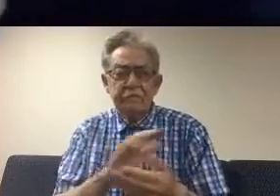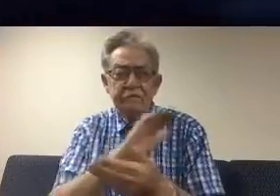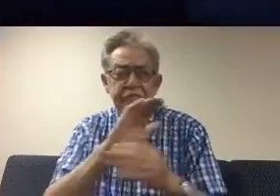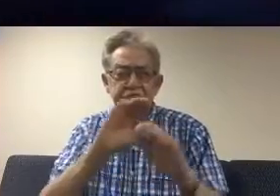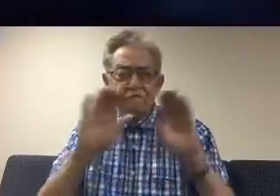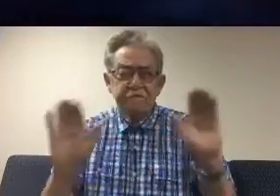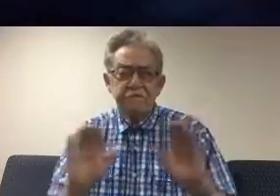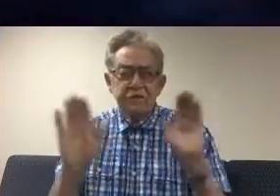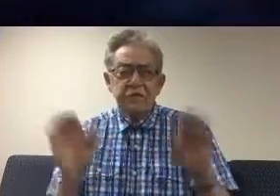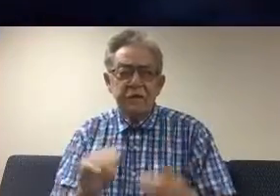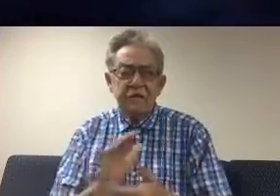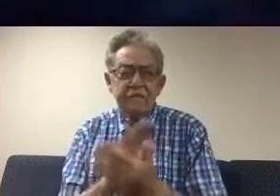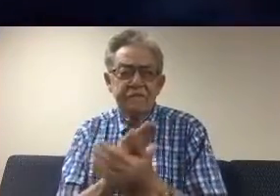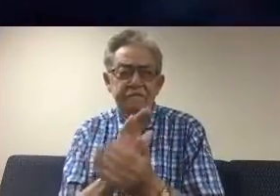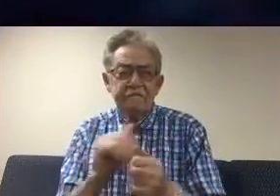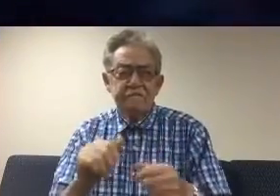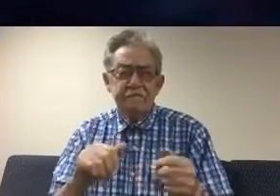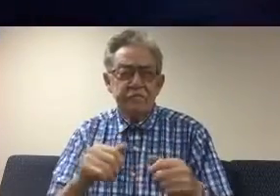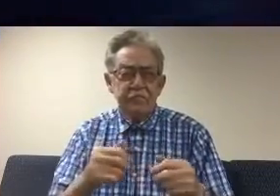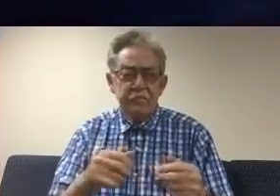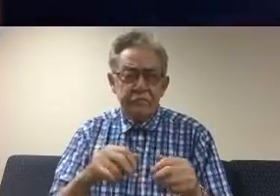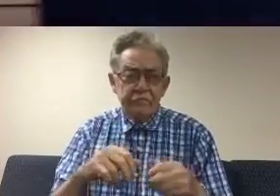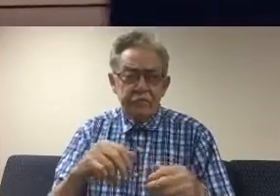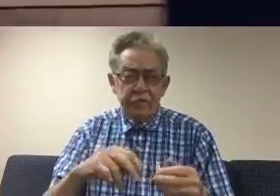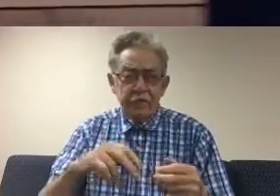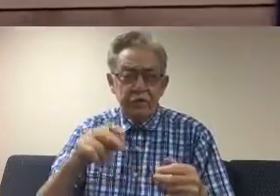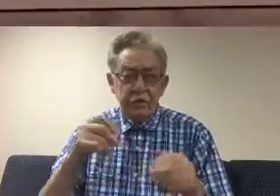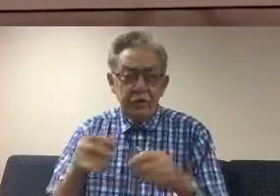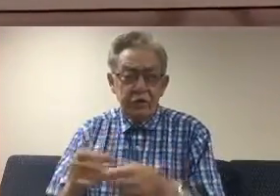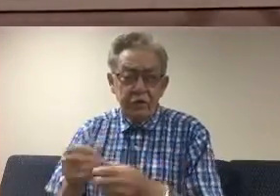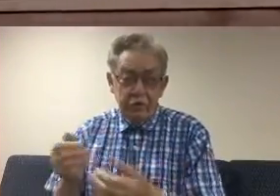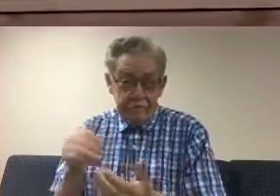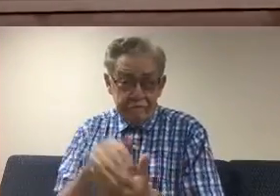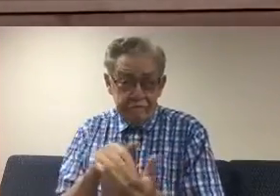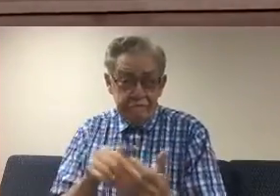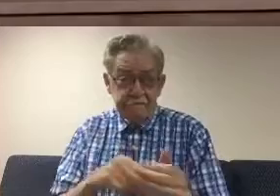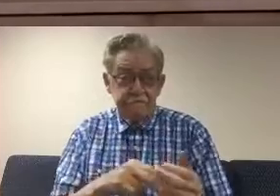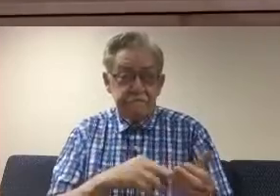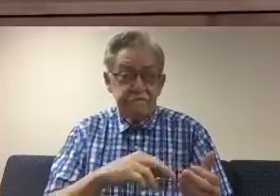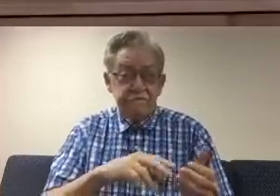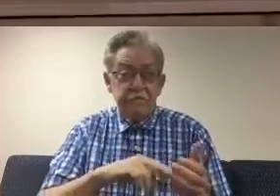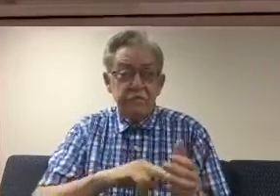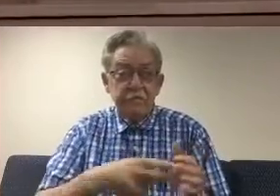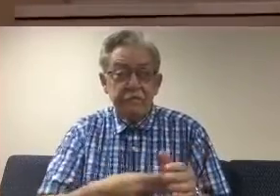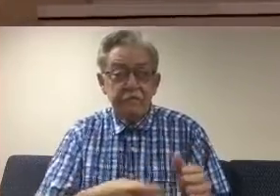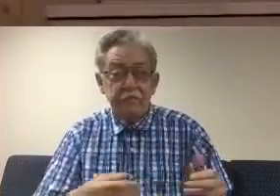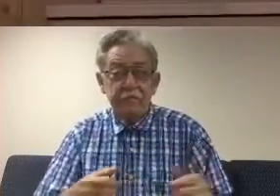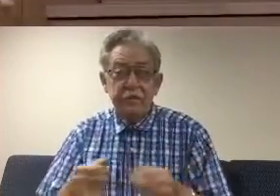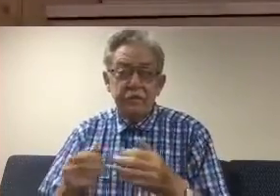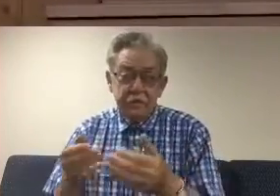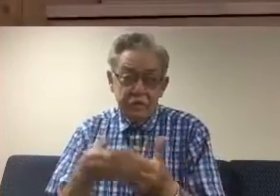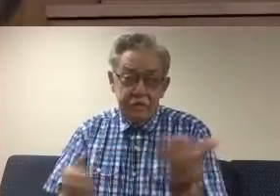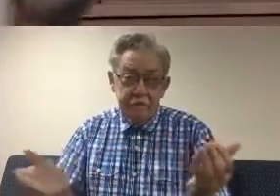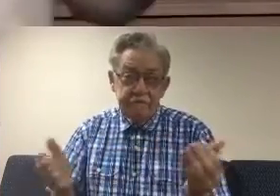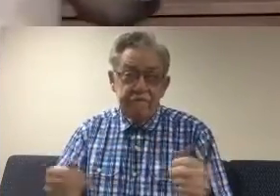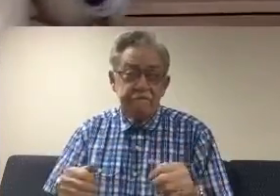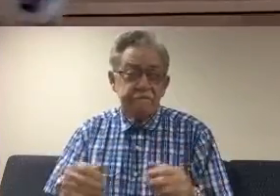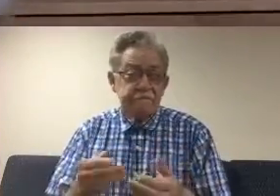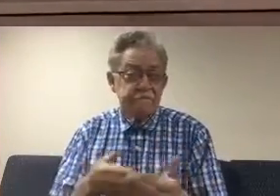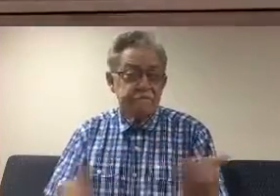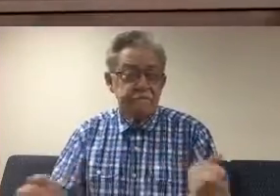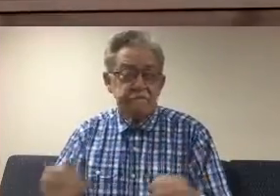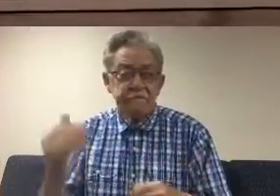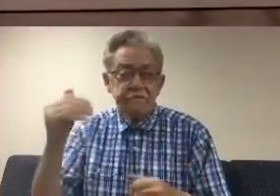redefining what things mean. So the things that you thought you were against, things that you thought you